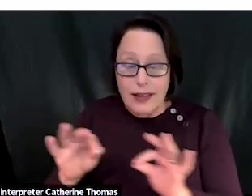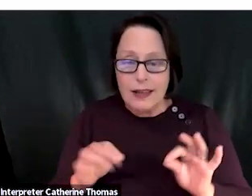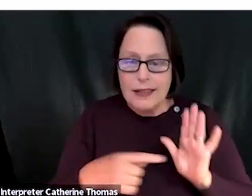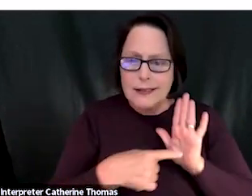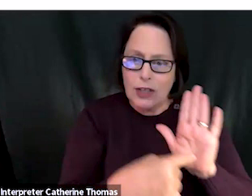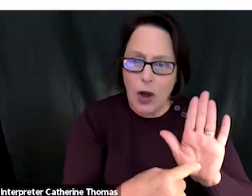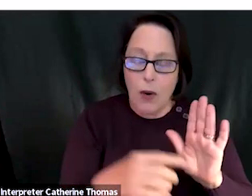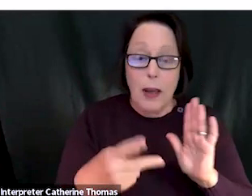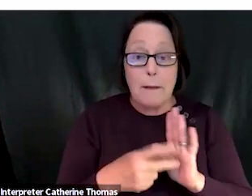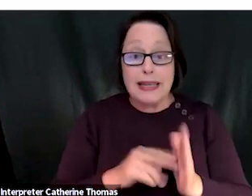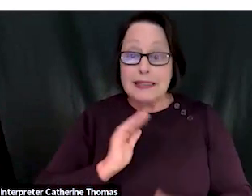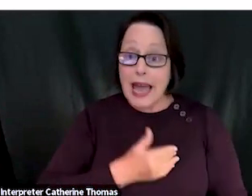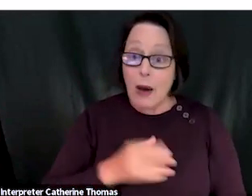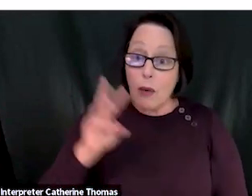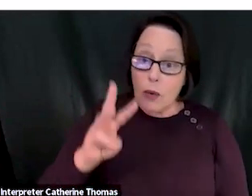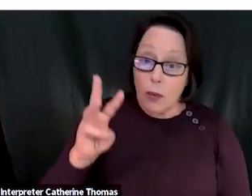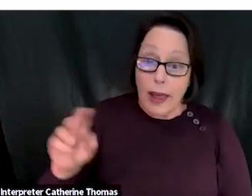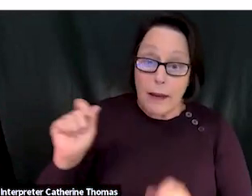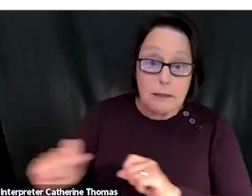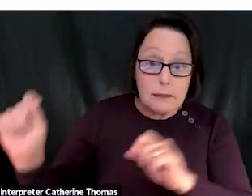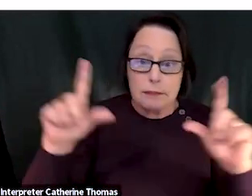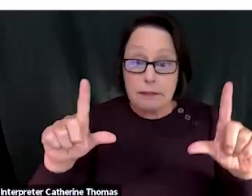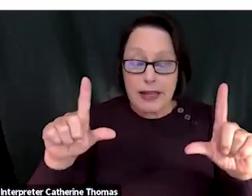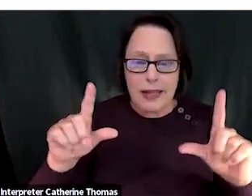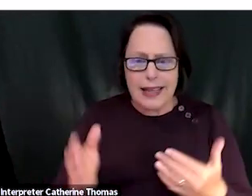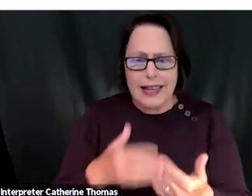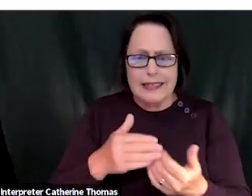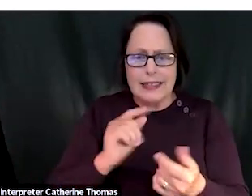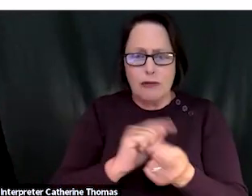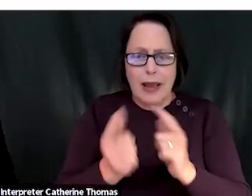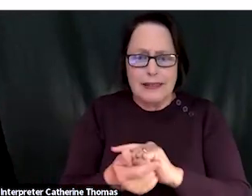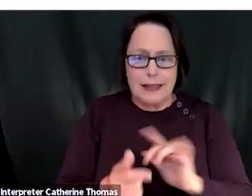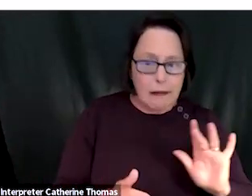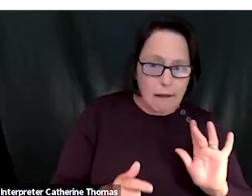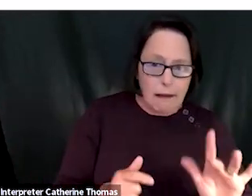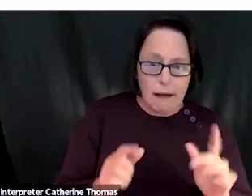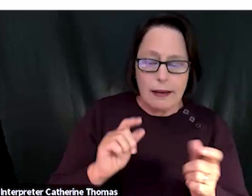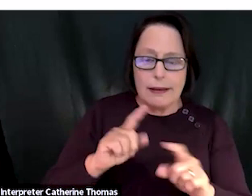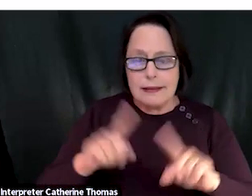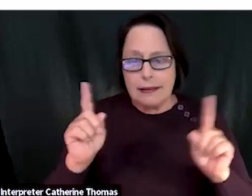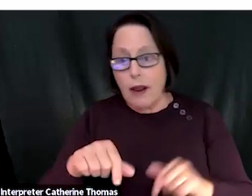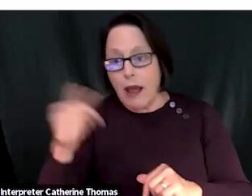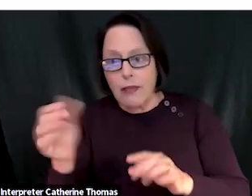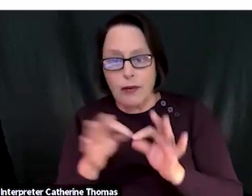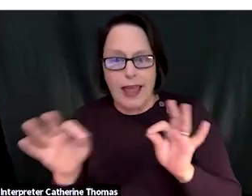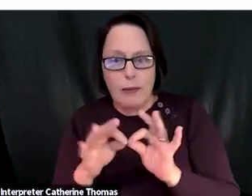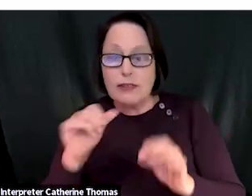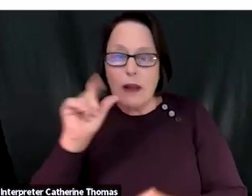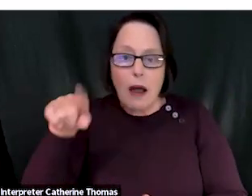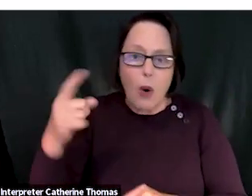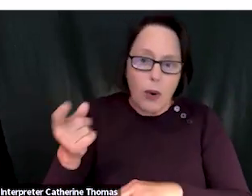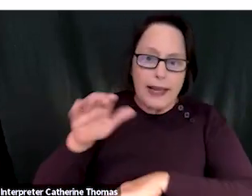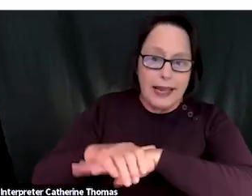webpage is easily translated into other languages besides English,